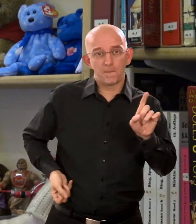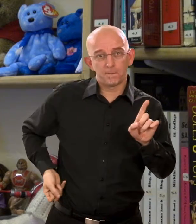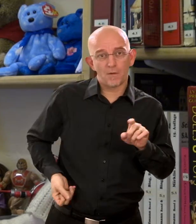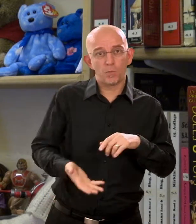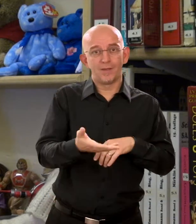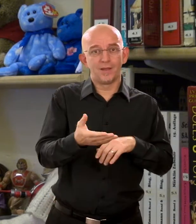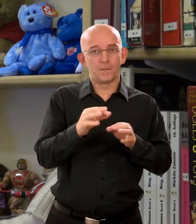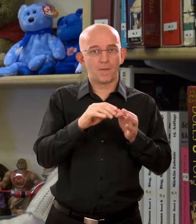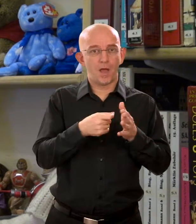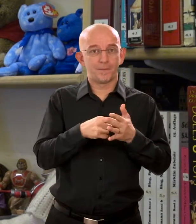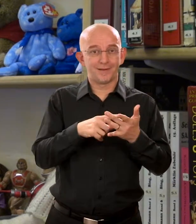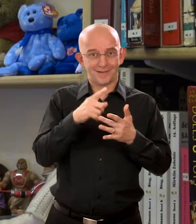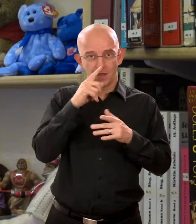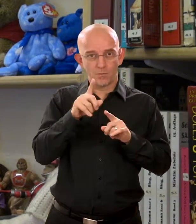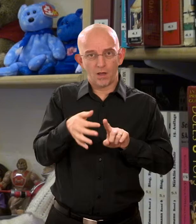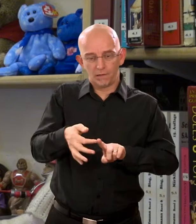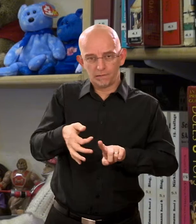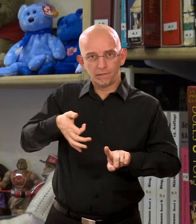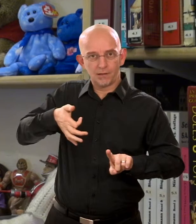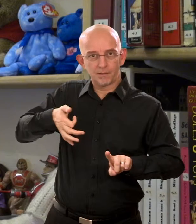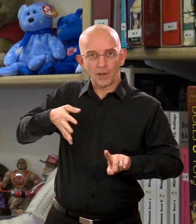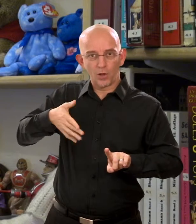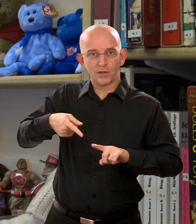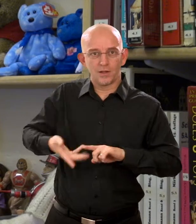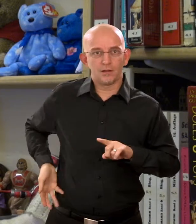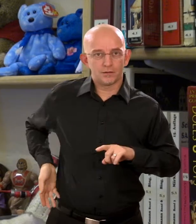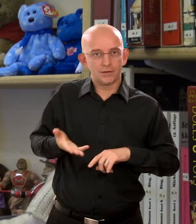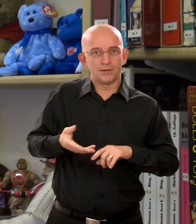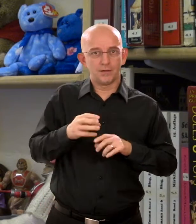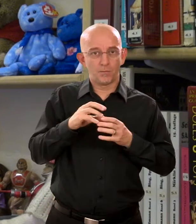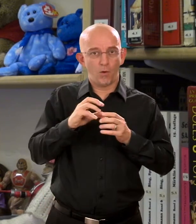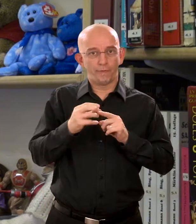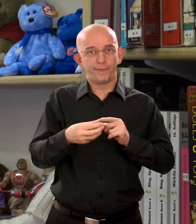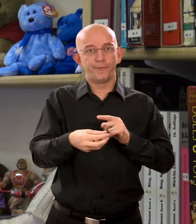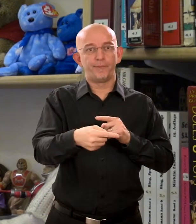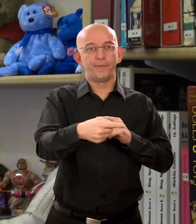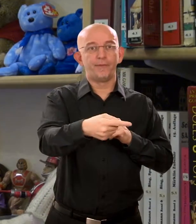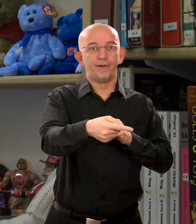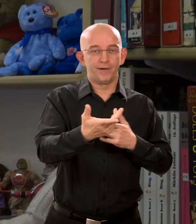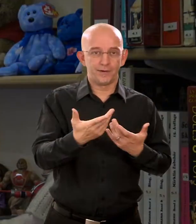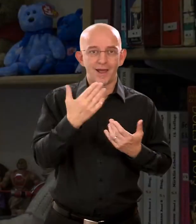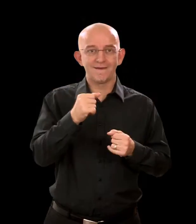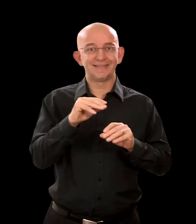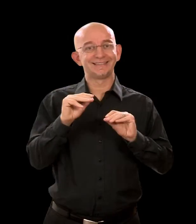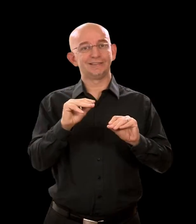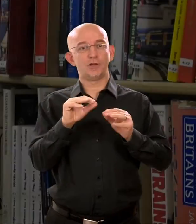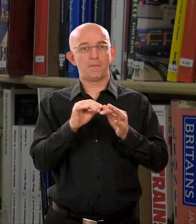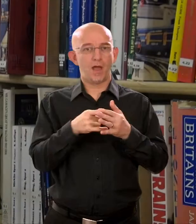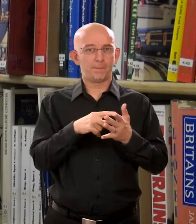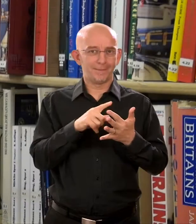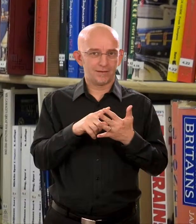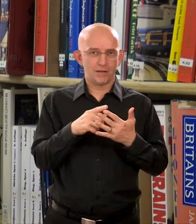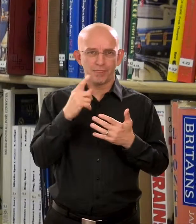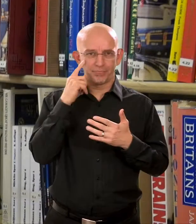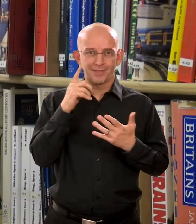bowling Barbie where you could pull her hand back and she let the ball go. We had a teacher Barbie. I think I had a Barbie car at one point as well.